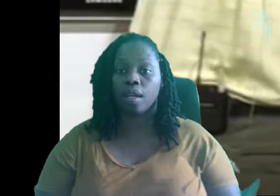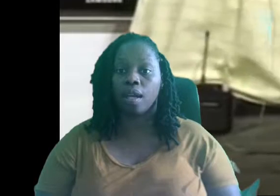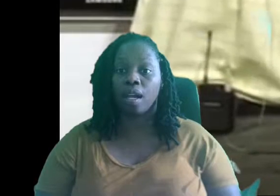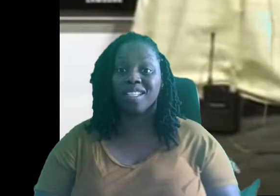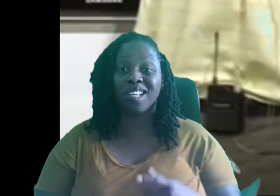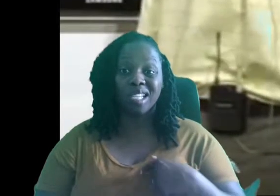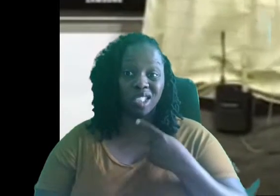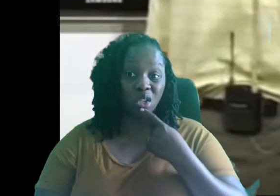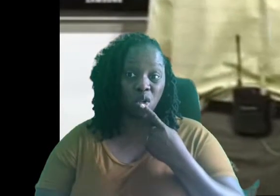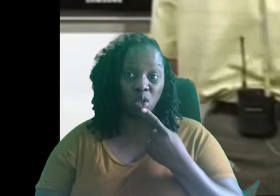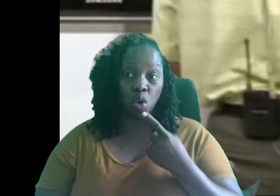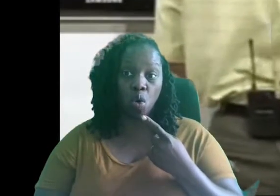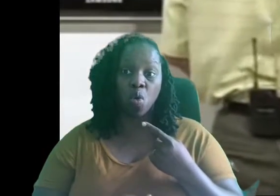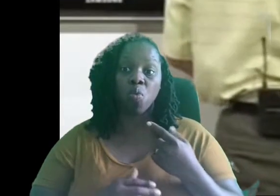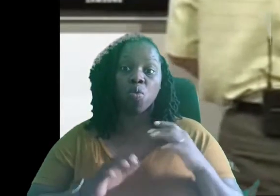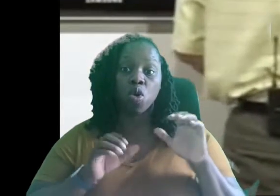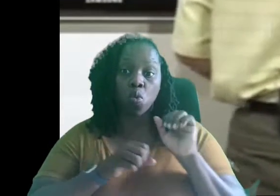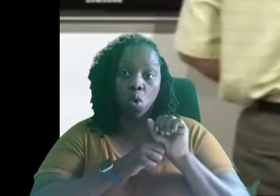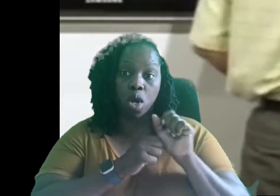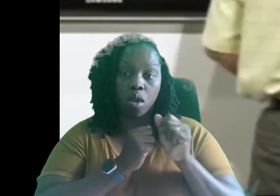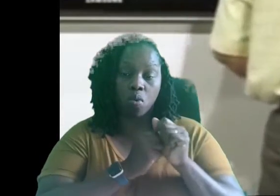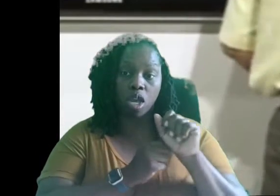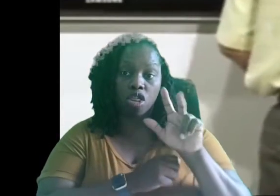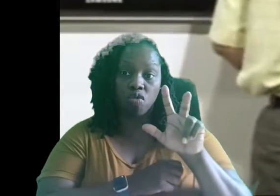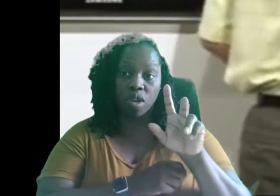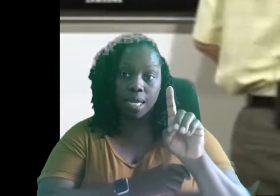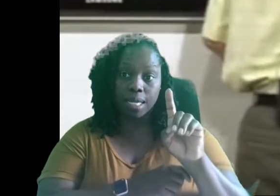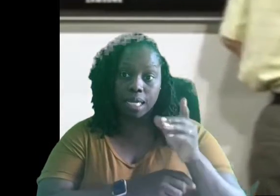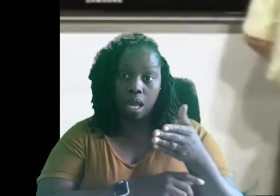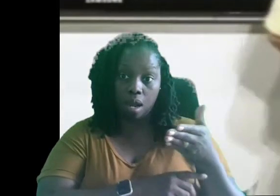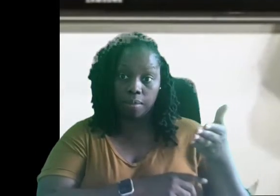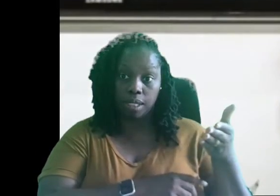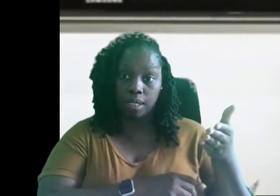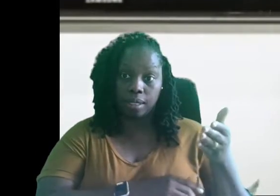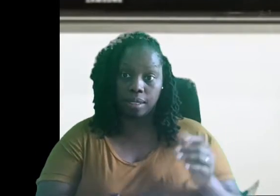be working with three-dimensional objects.